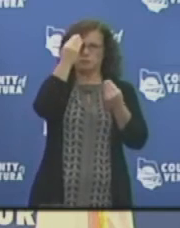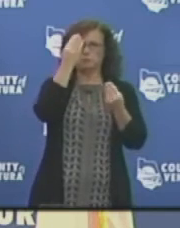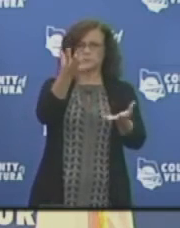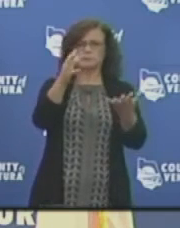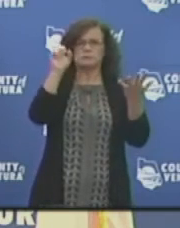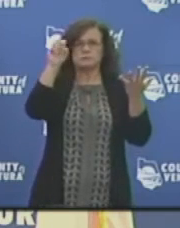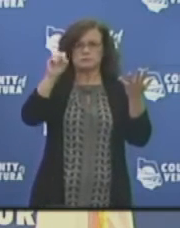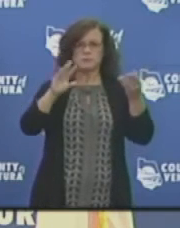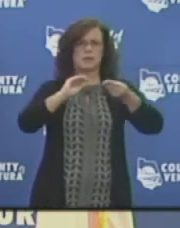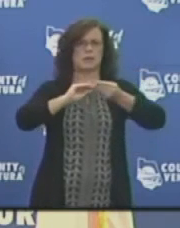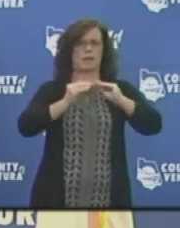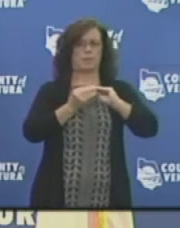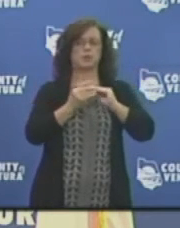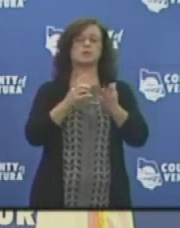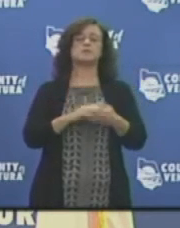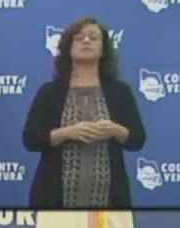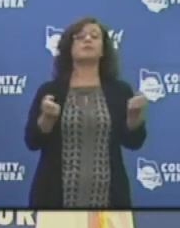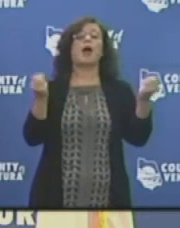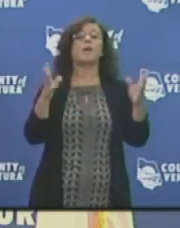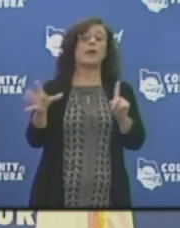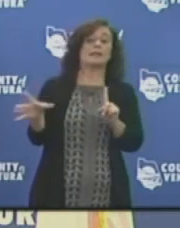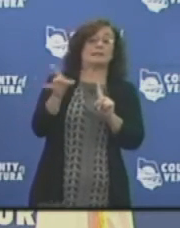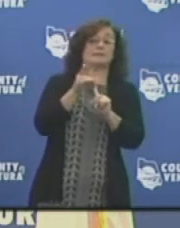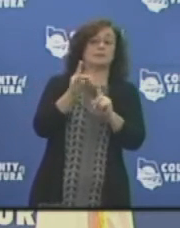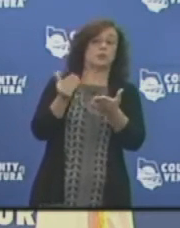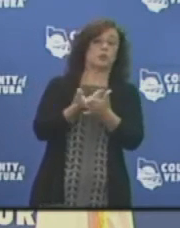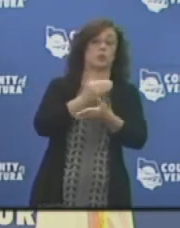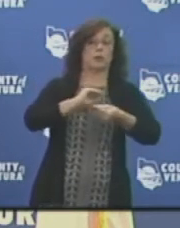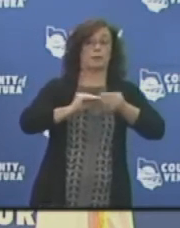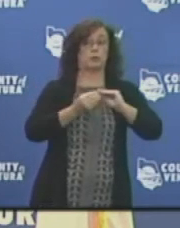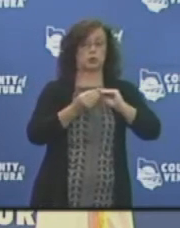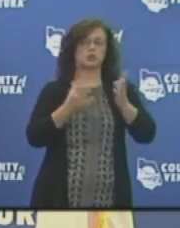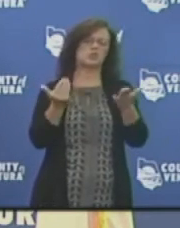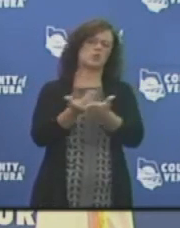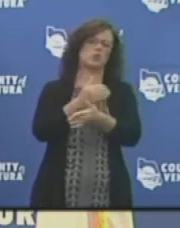the new cases, the new statistics that we've got.